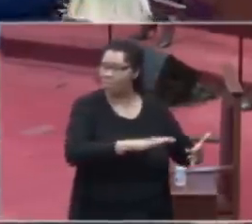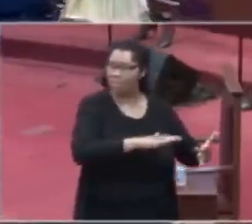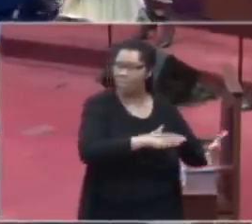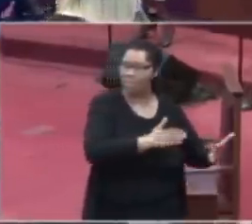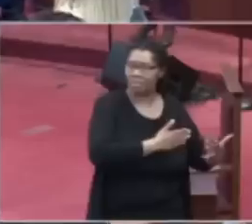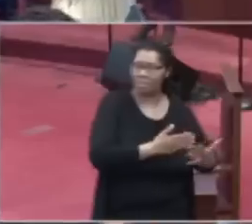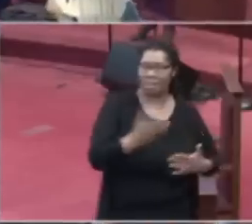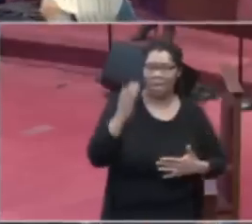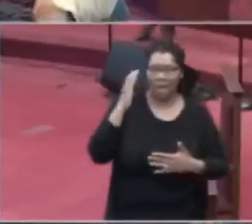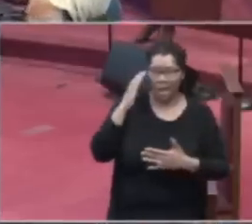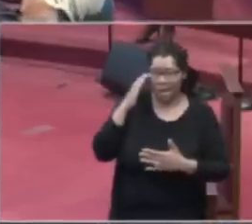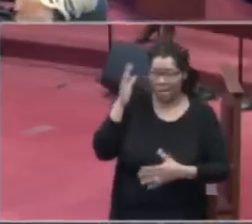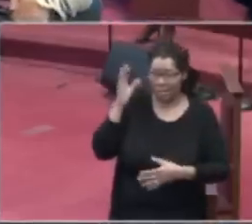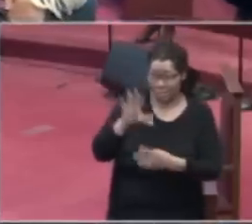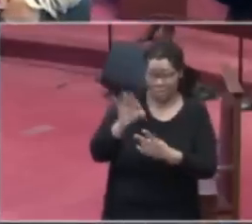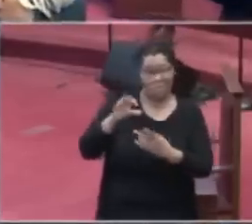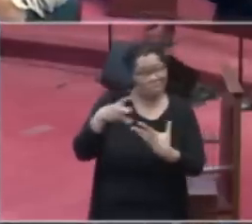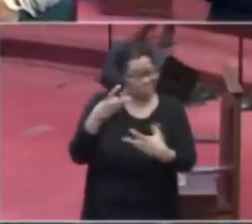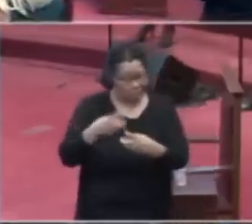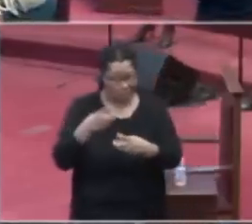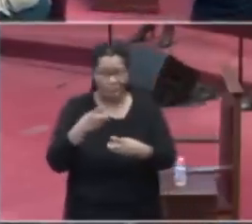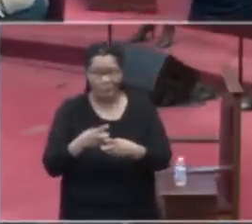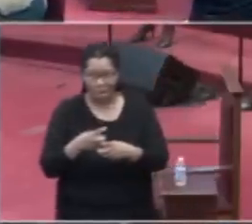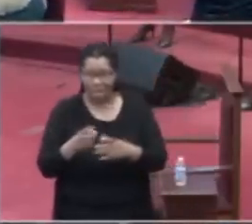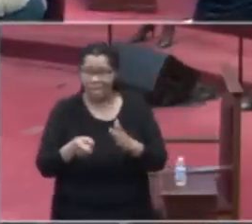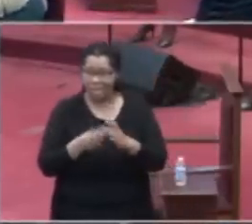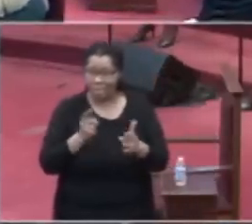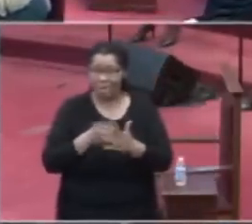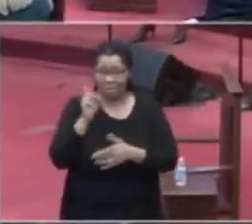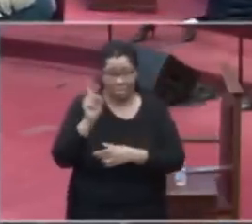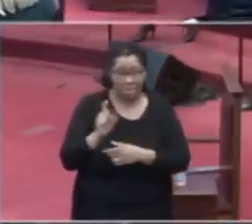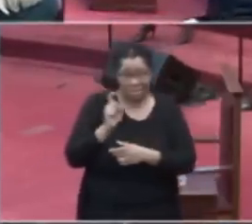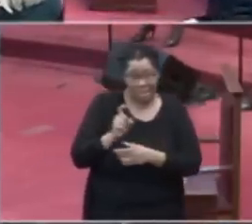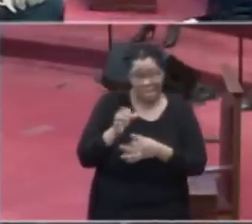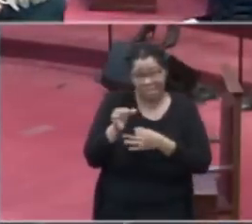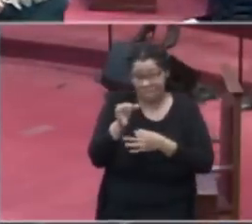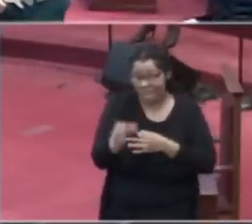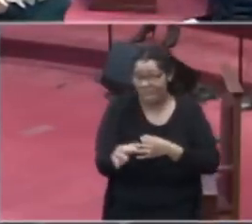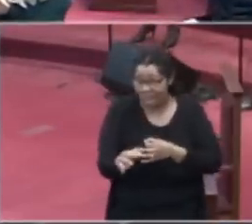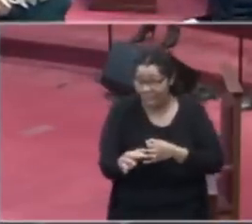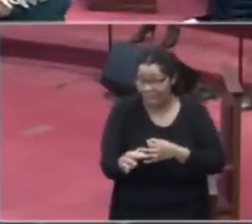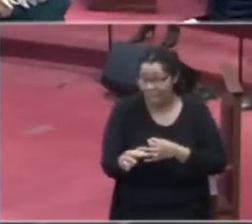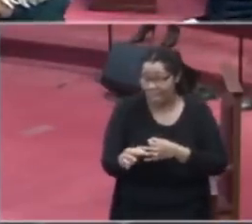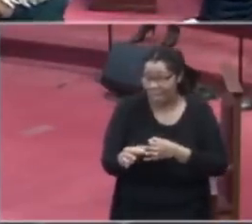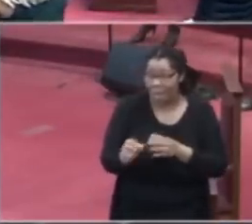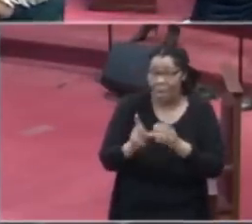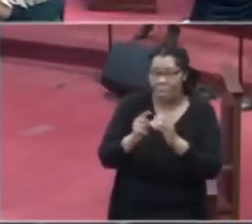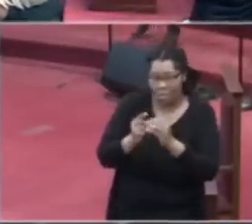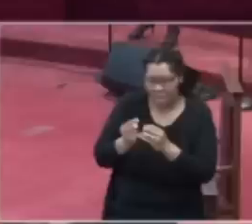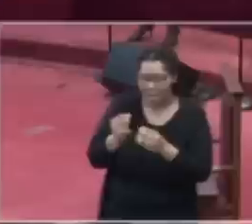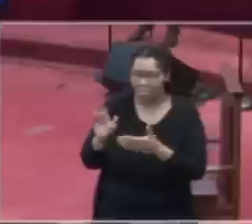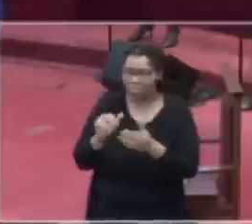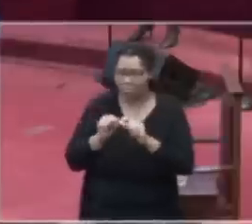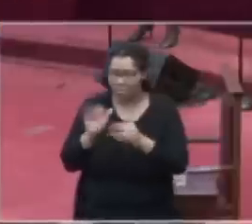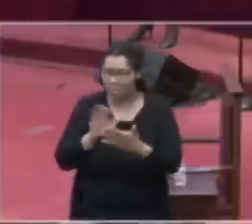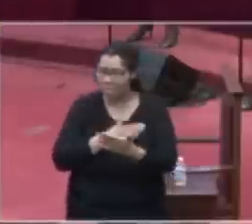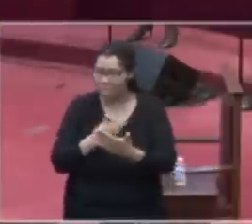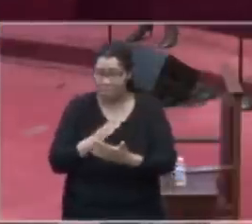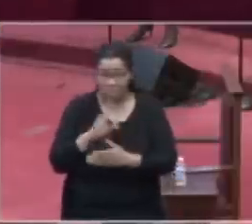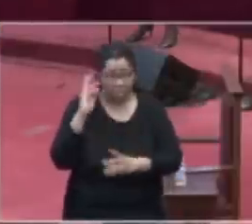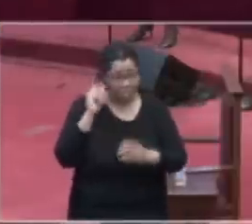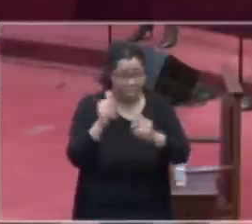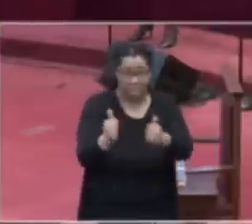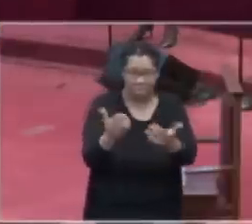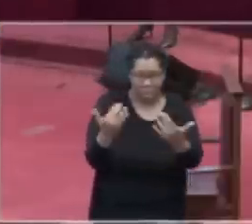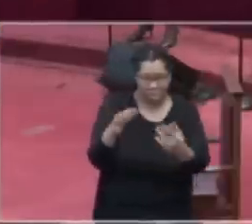I know choices are hard to make, and sometimes they have to be delayed. So one more time, you make that choice